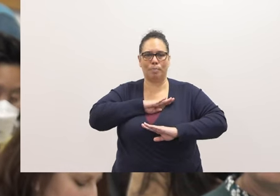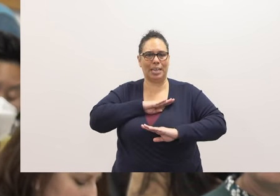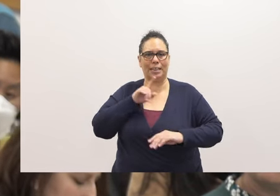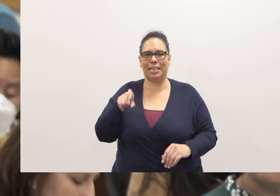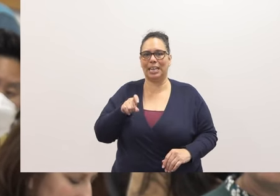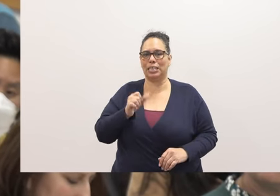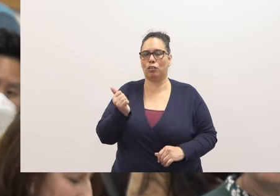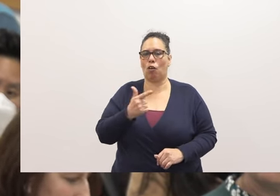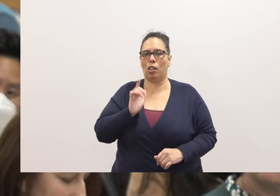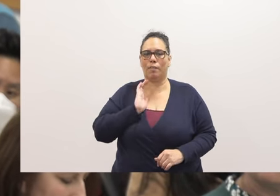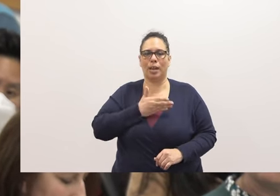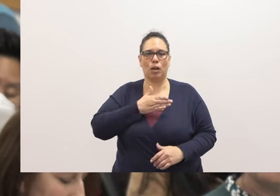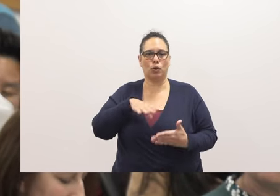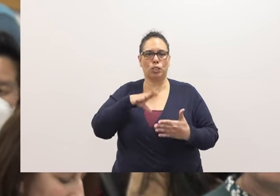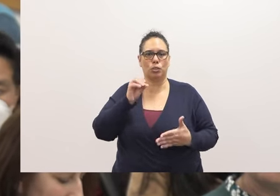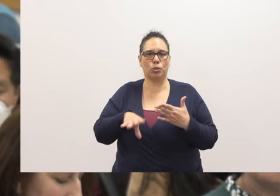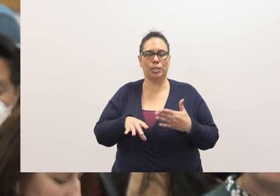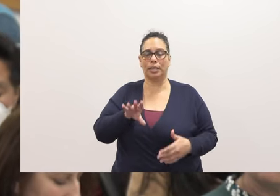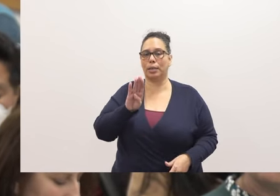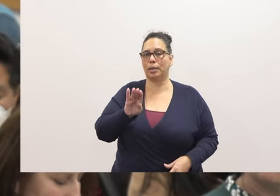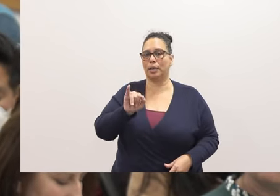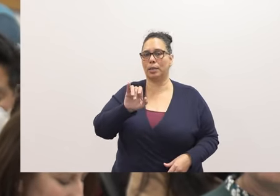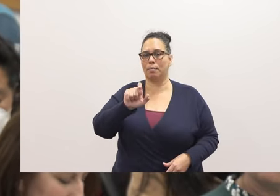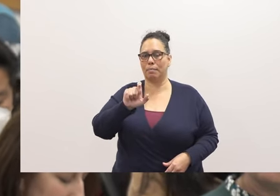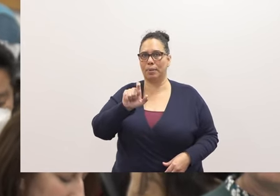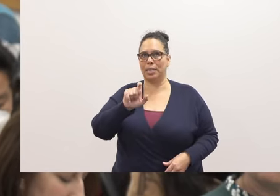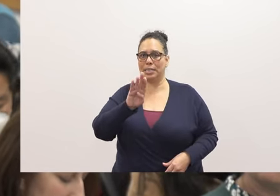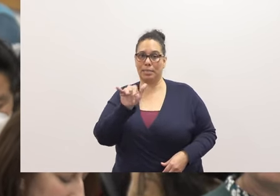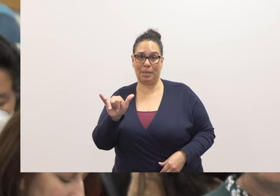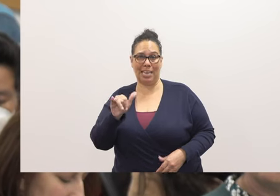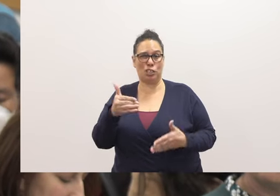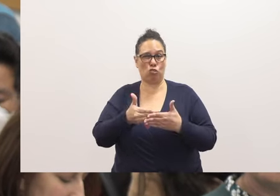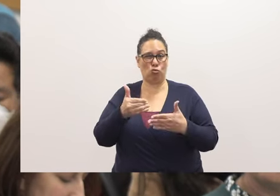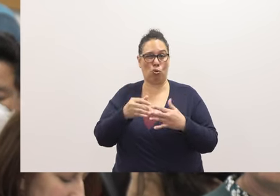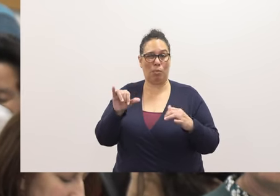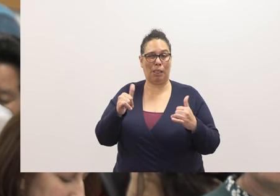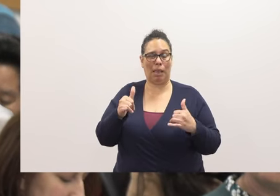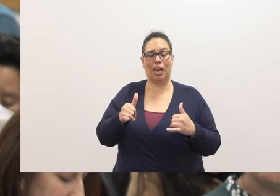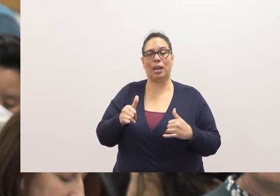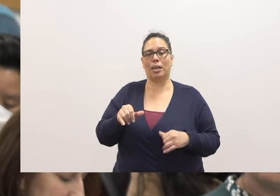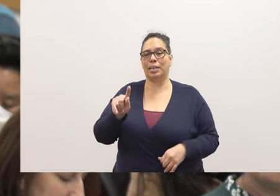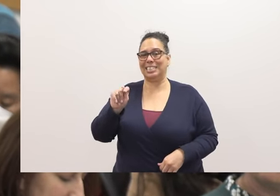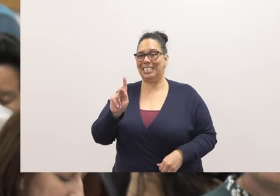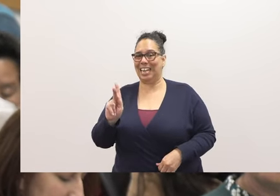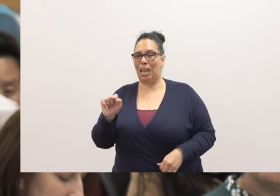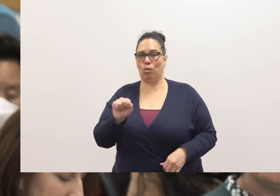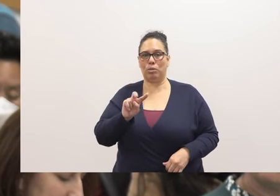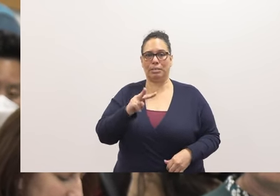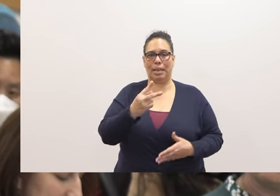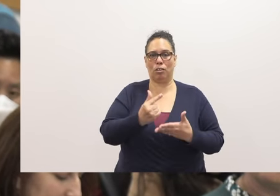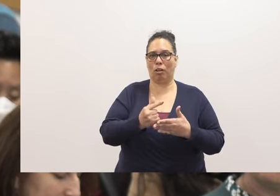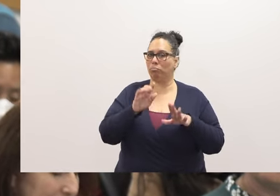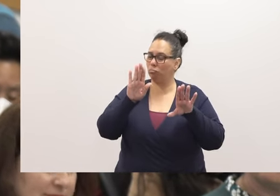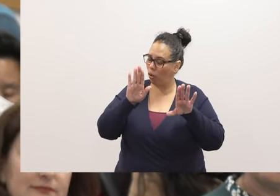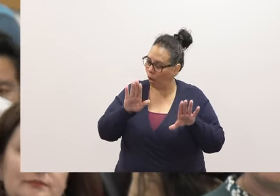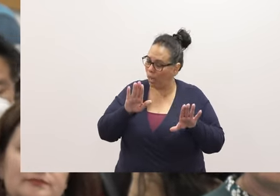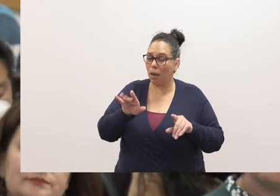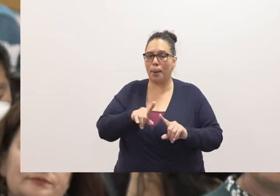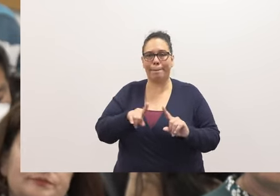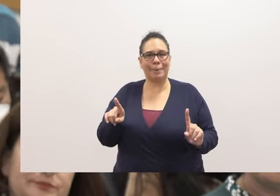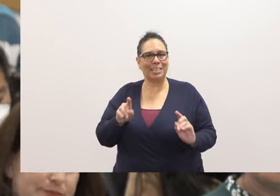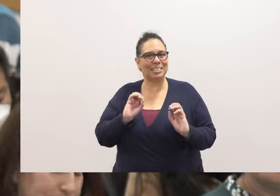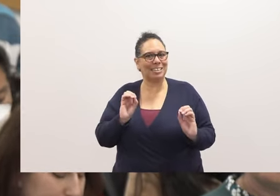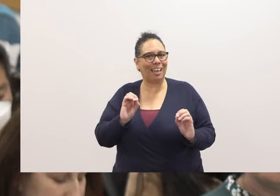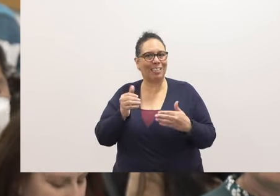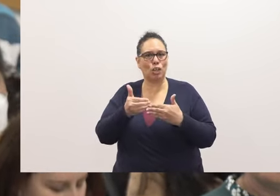our students. Bixby is receiving new playground structures for TK through second grades, and this is great, but there's